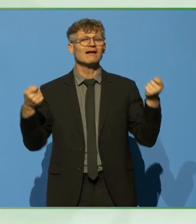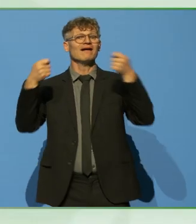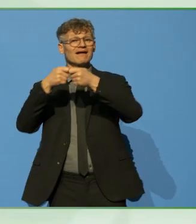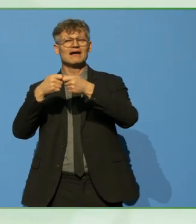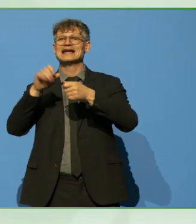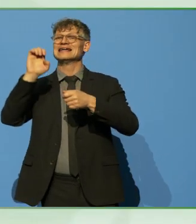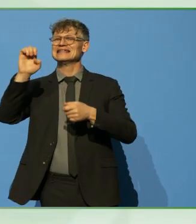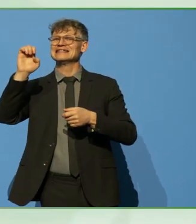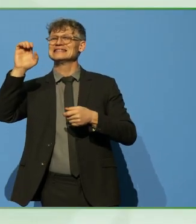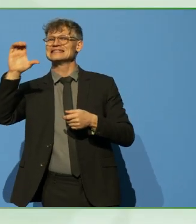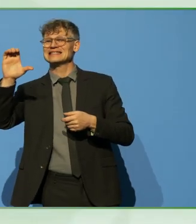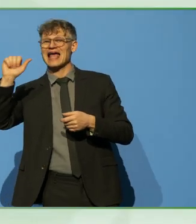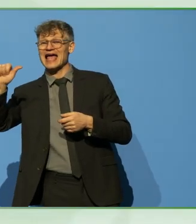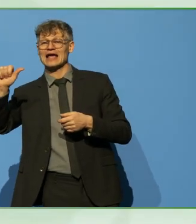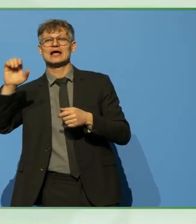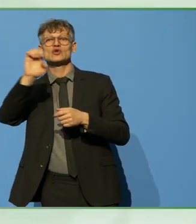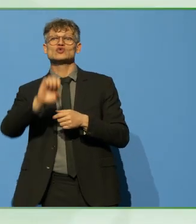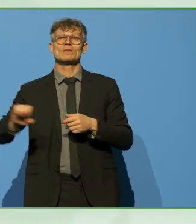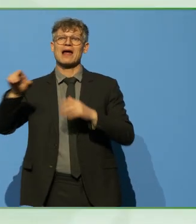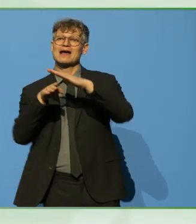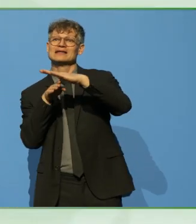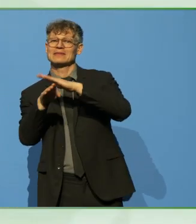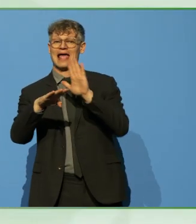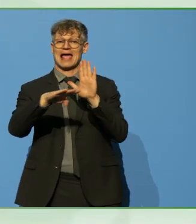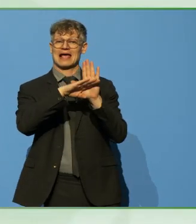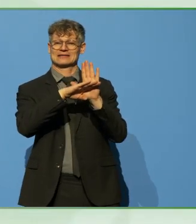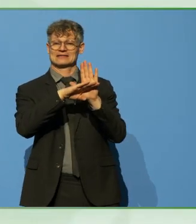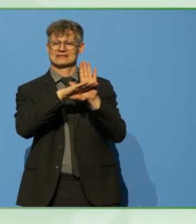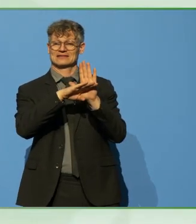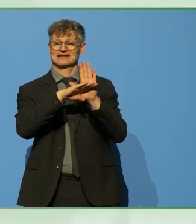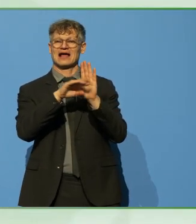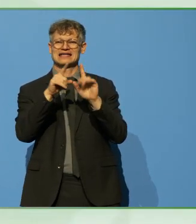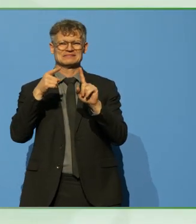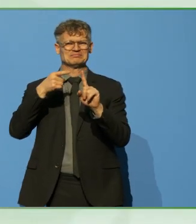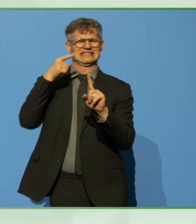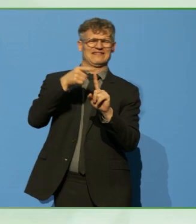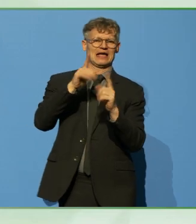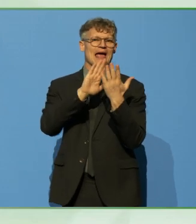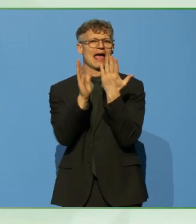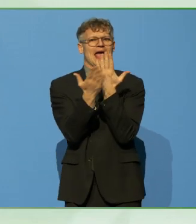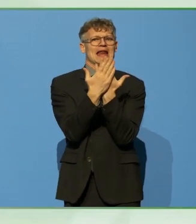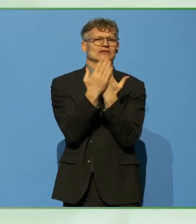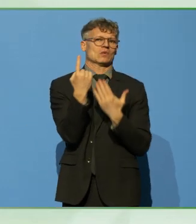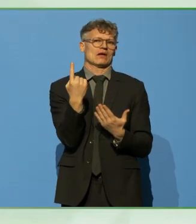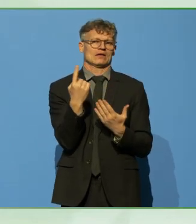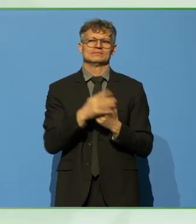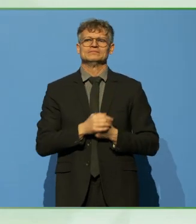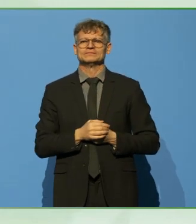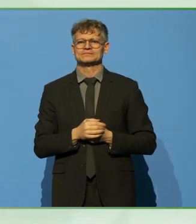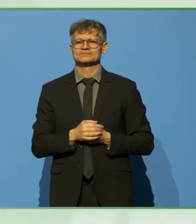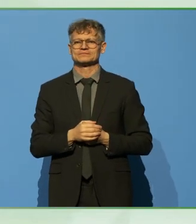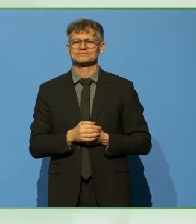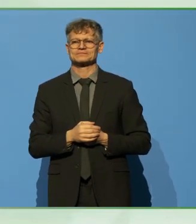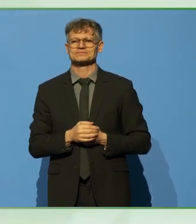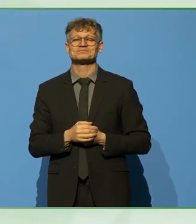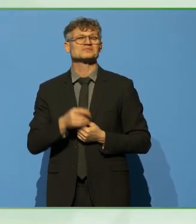with Annex number 1. But since we wanted some specific examples of what that would look like, I would